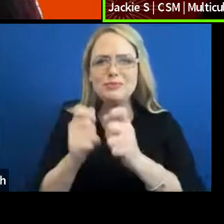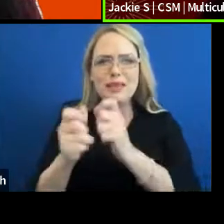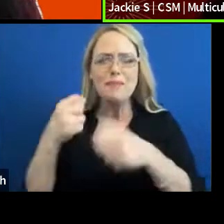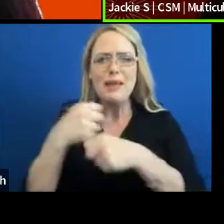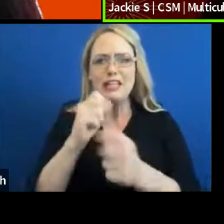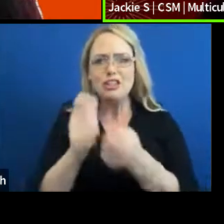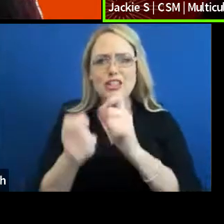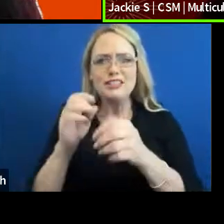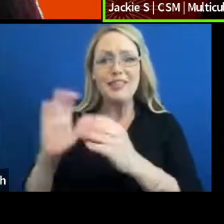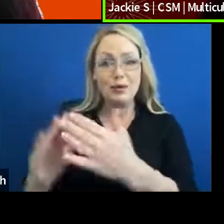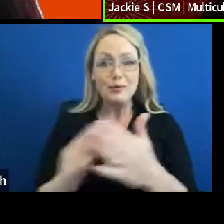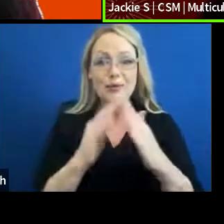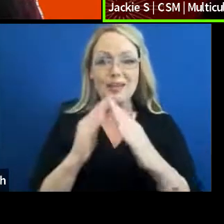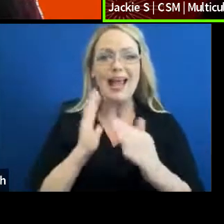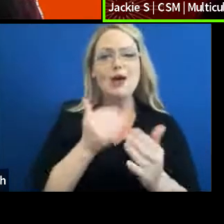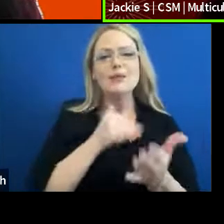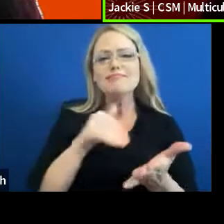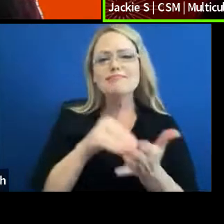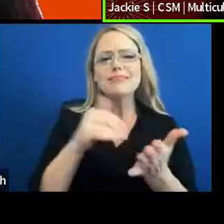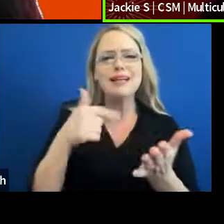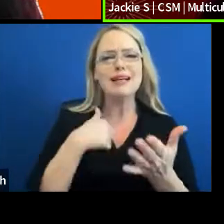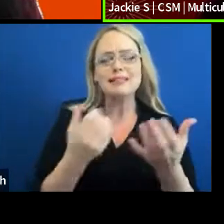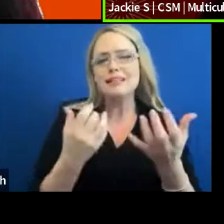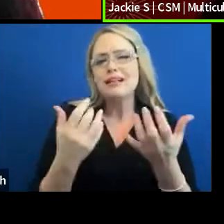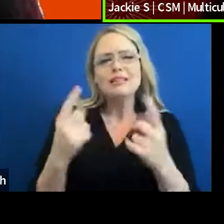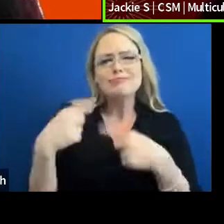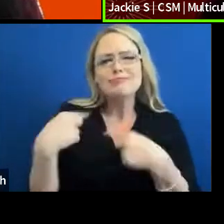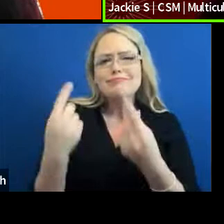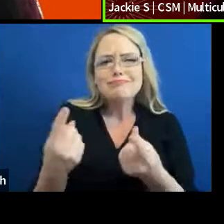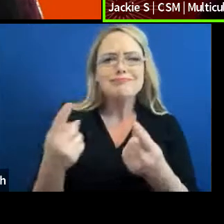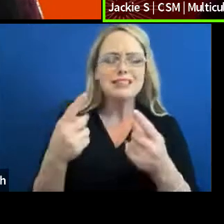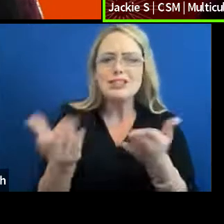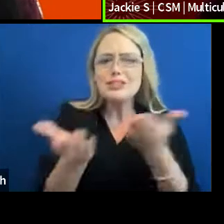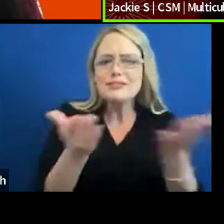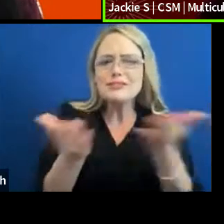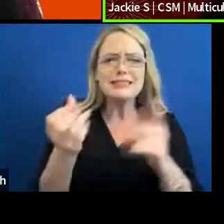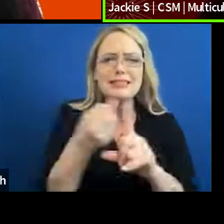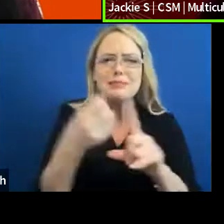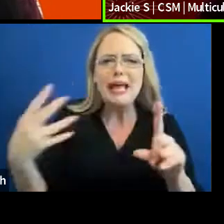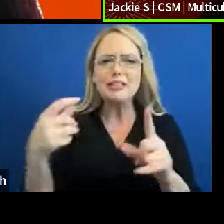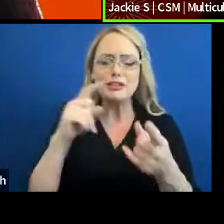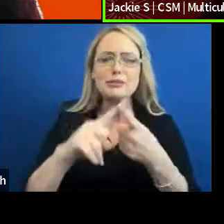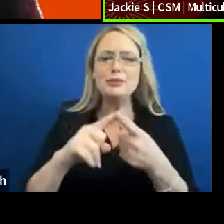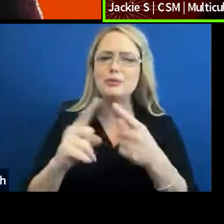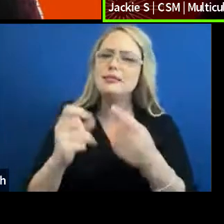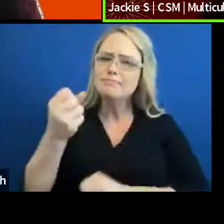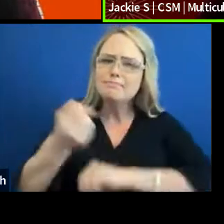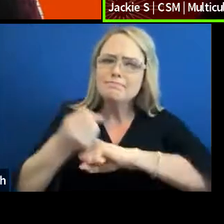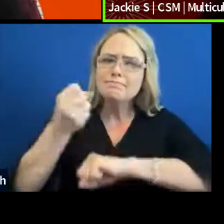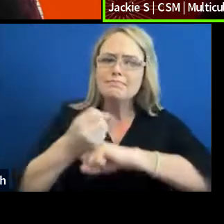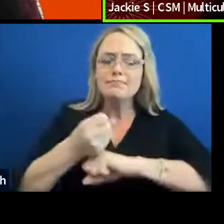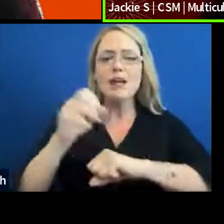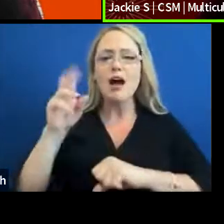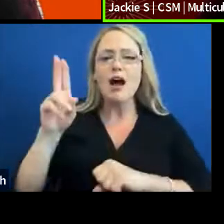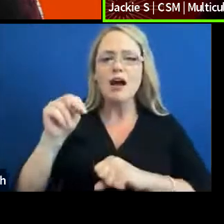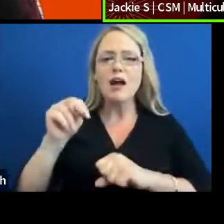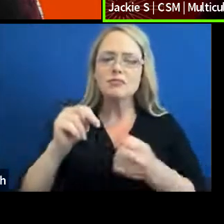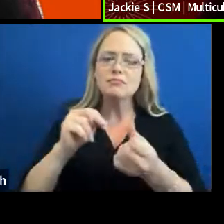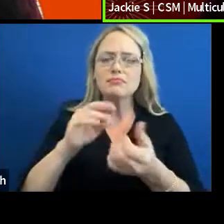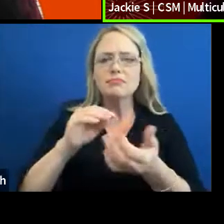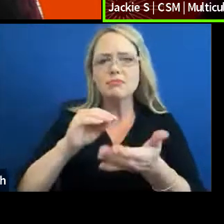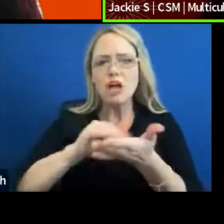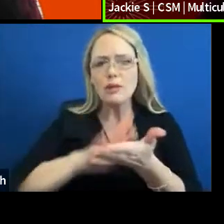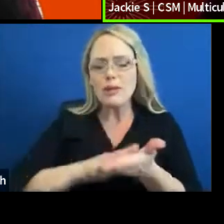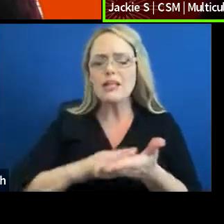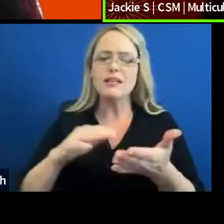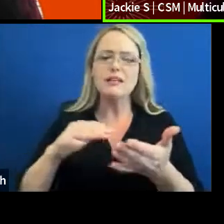Our center has expanded services in the 1960s to explicitly support undocumented mixed status students,